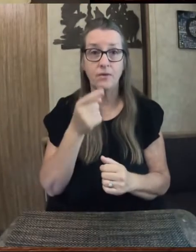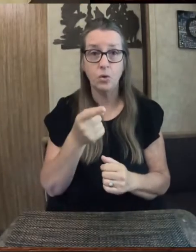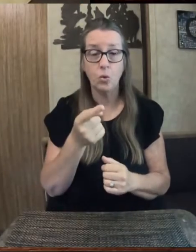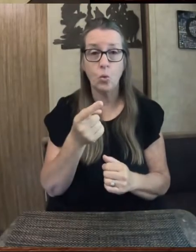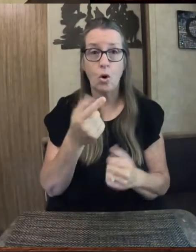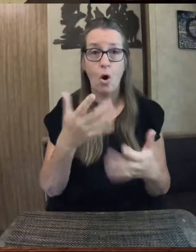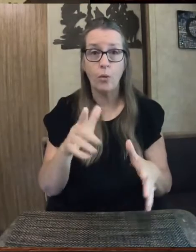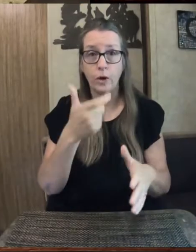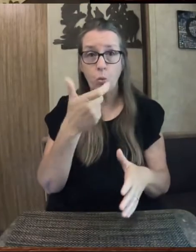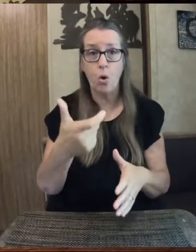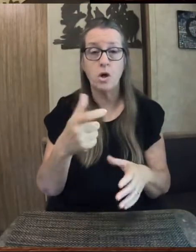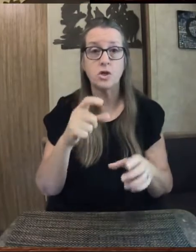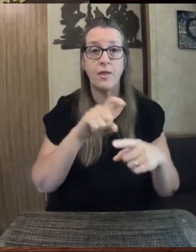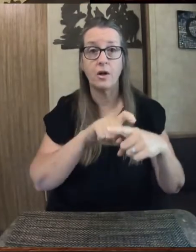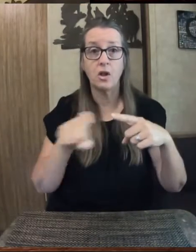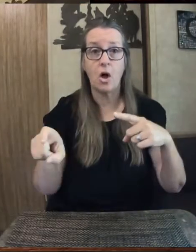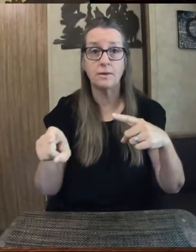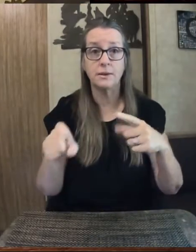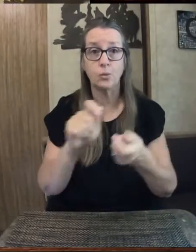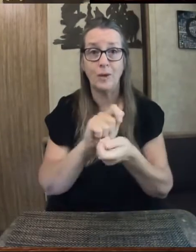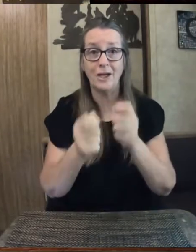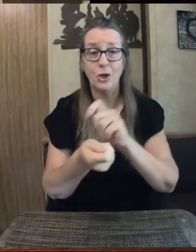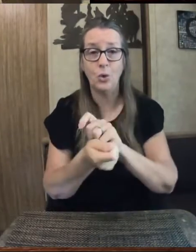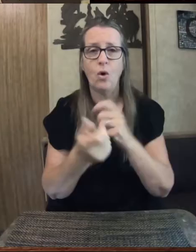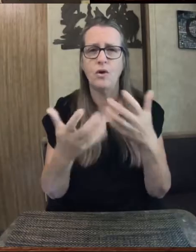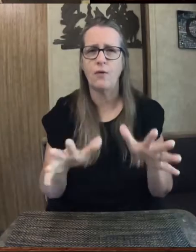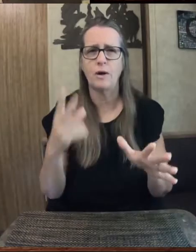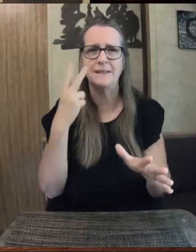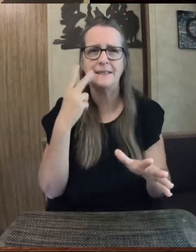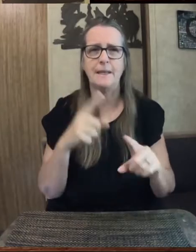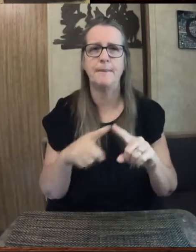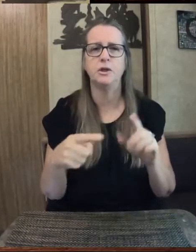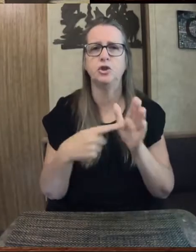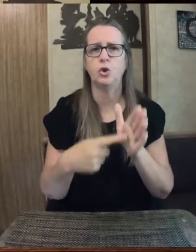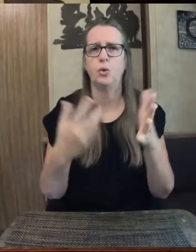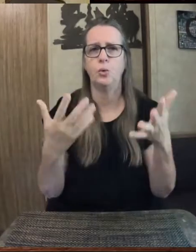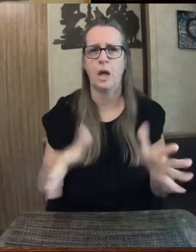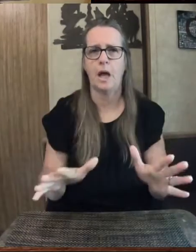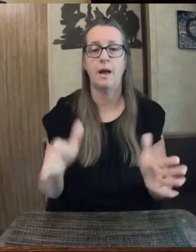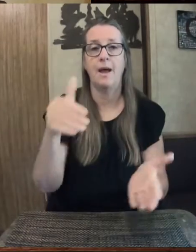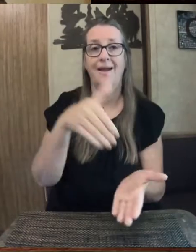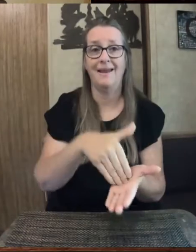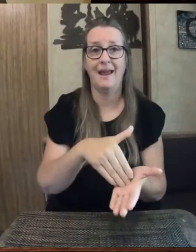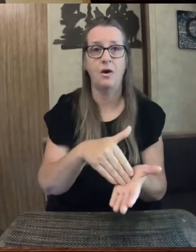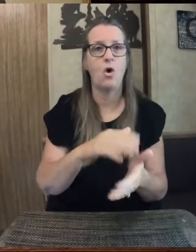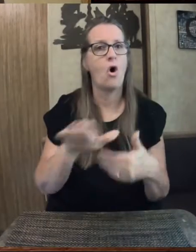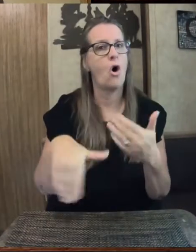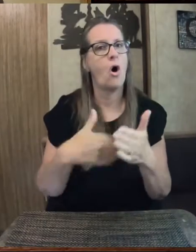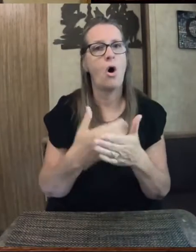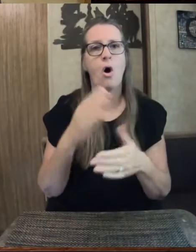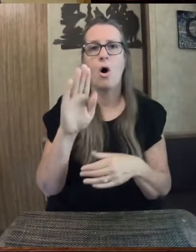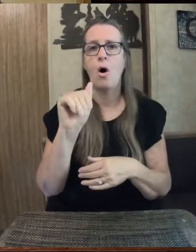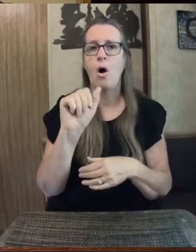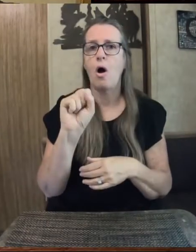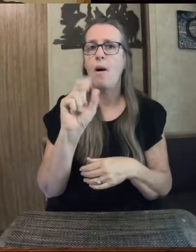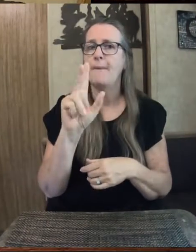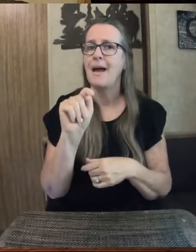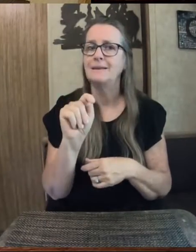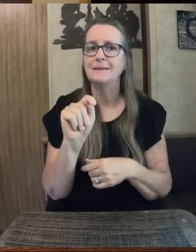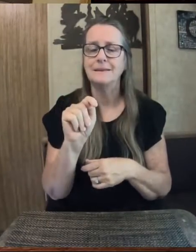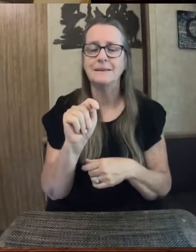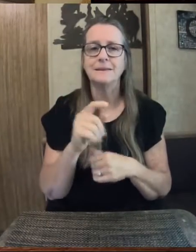if you watch the closet redo, you kind of already seen this, but we want to show to you done. Again, it's all baskets.